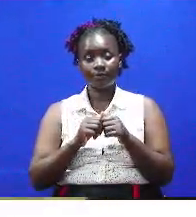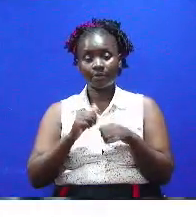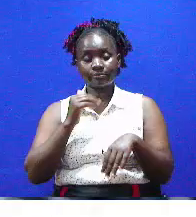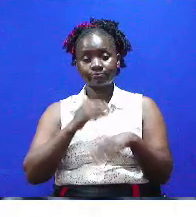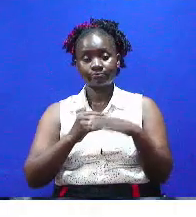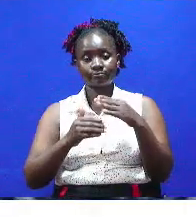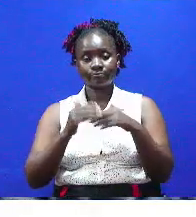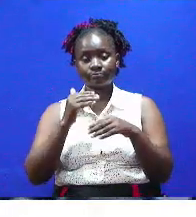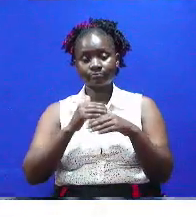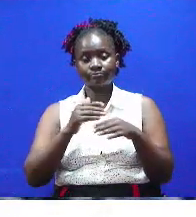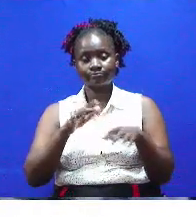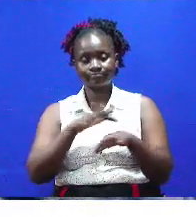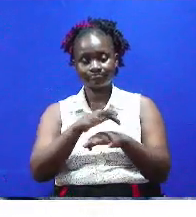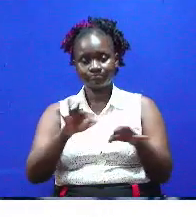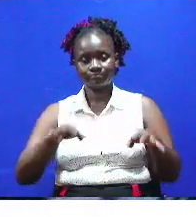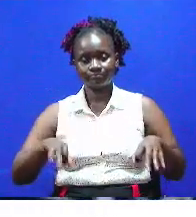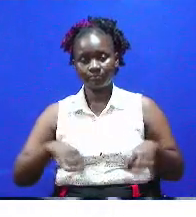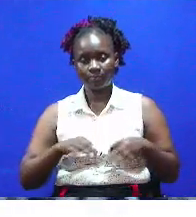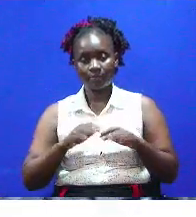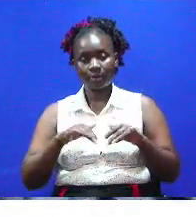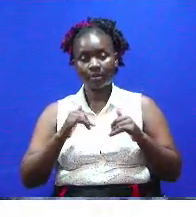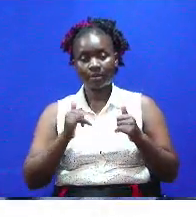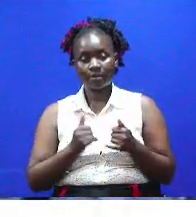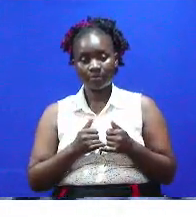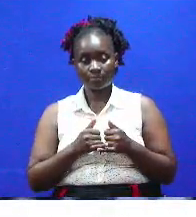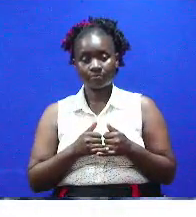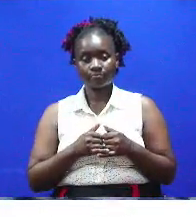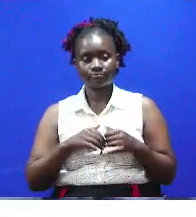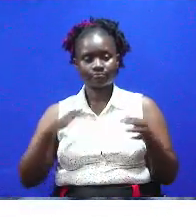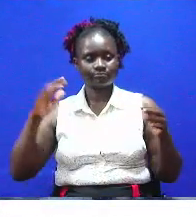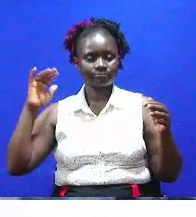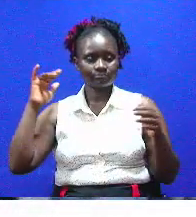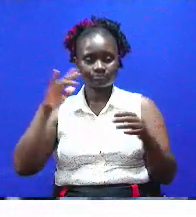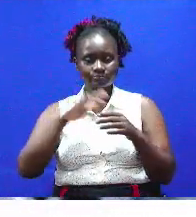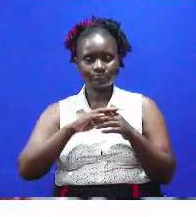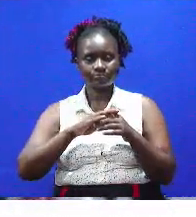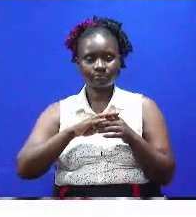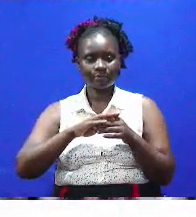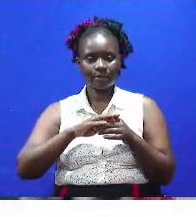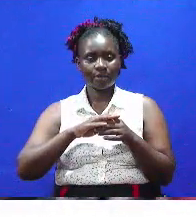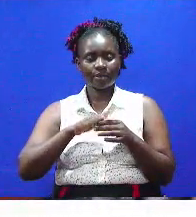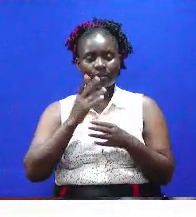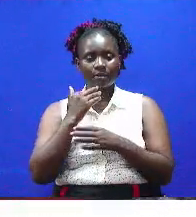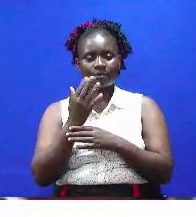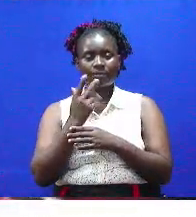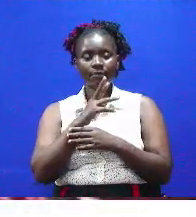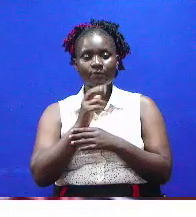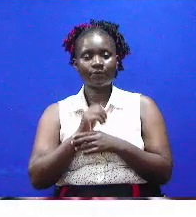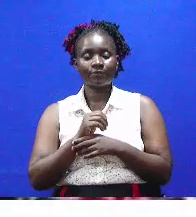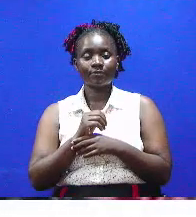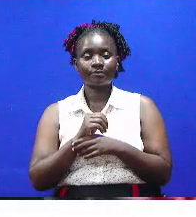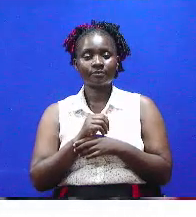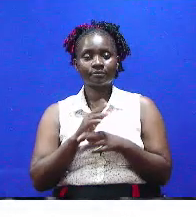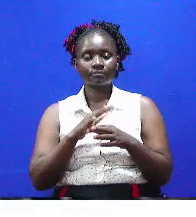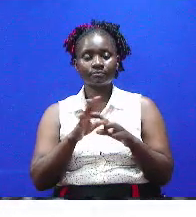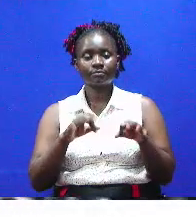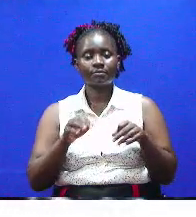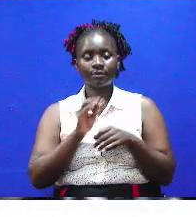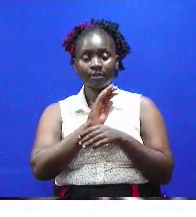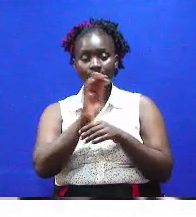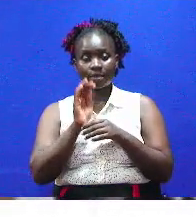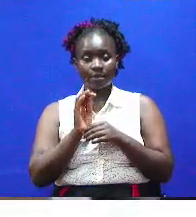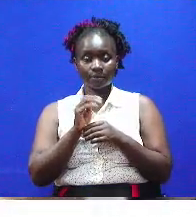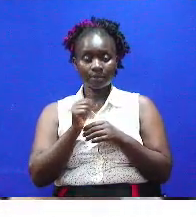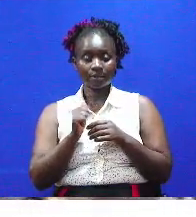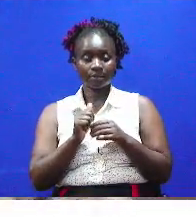chibwegetie kukia Masinde Muliro egetie kiechi ndege kyawebuye egatie meroberi ende abaga gosaba omurai bwense Dr.